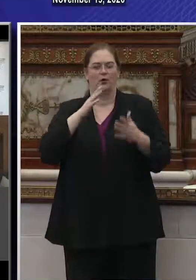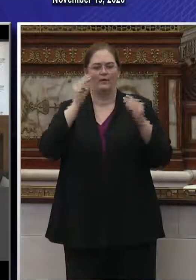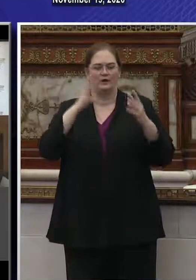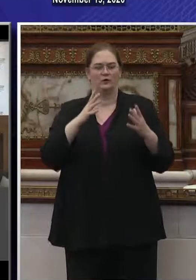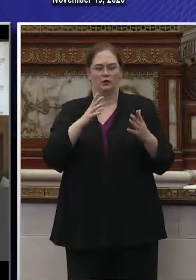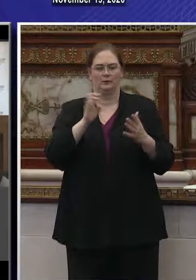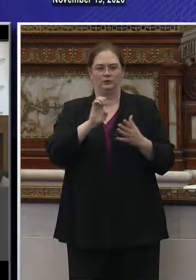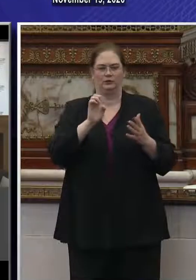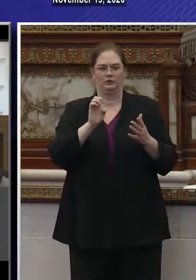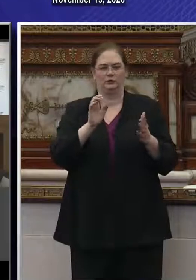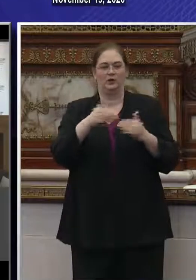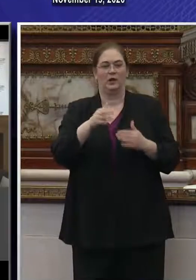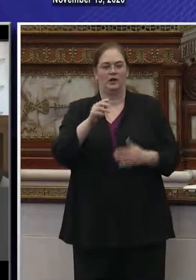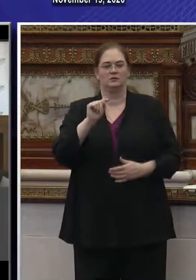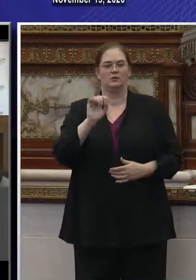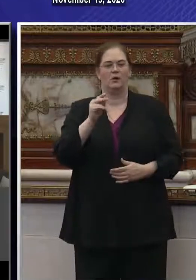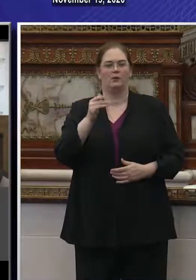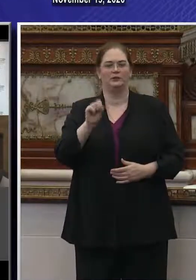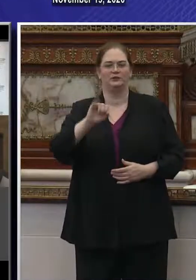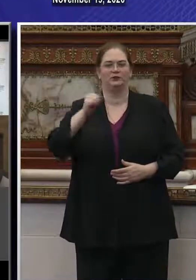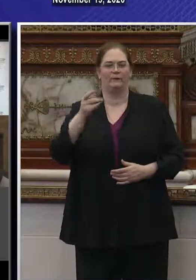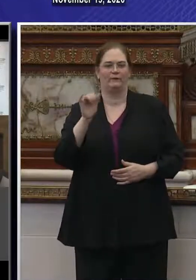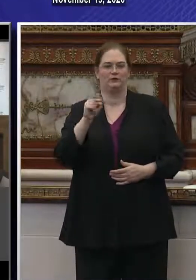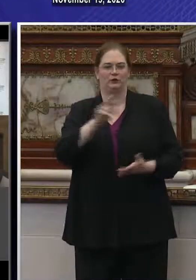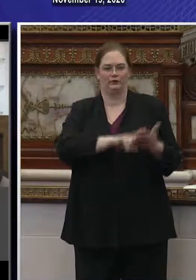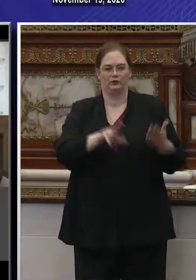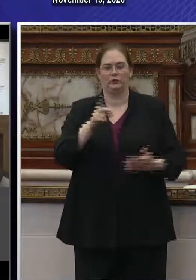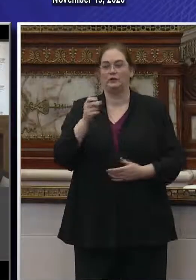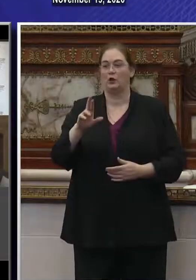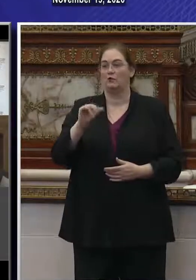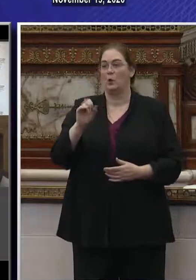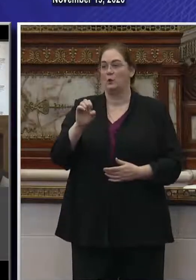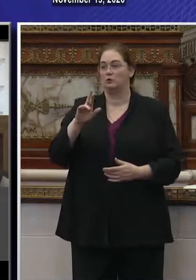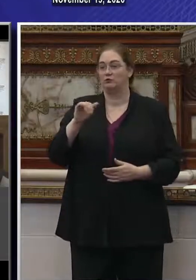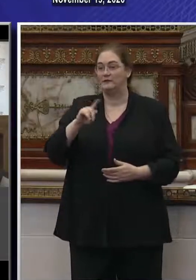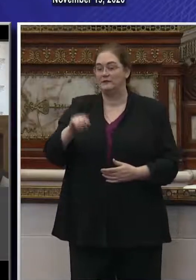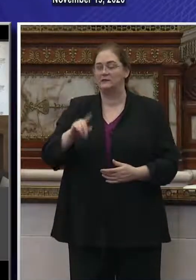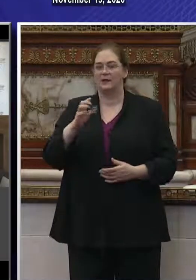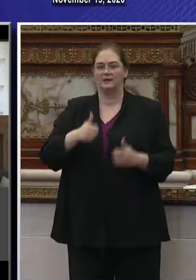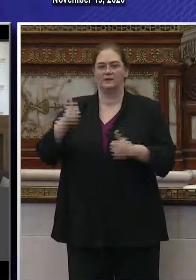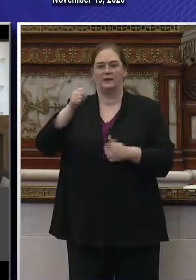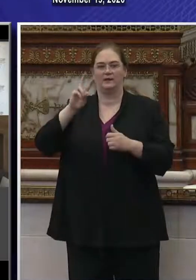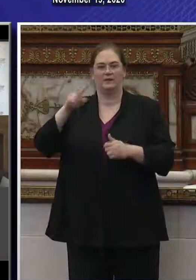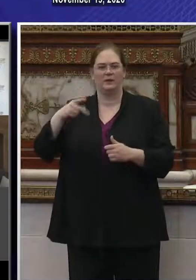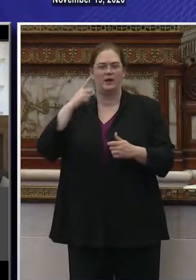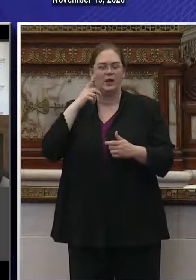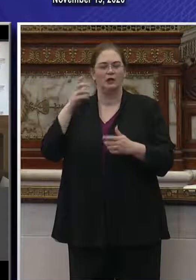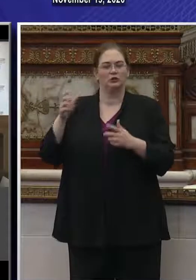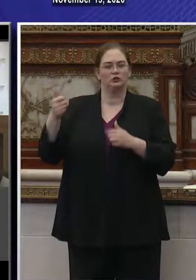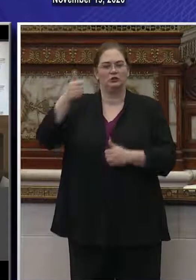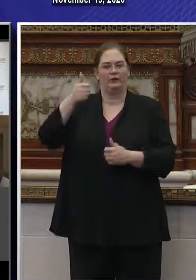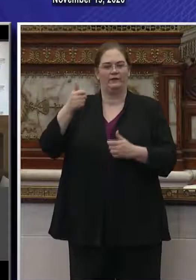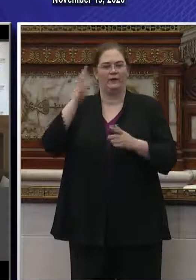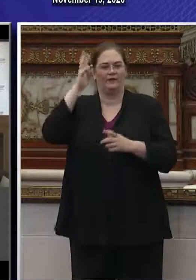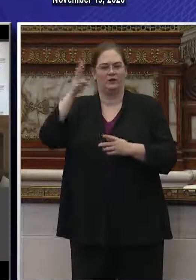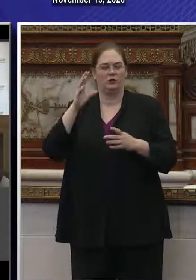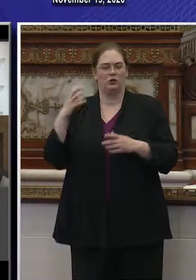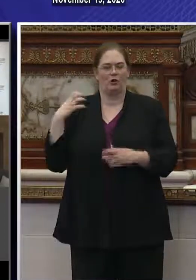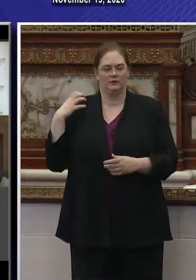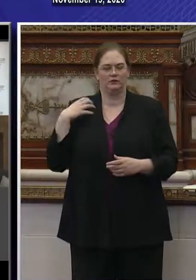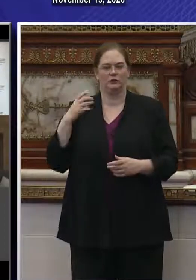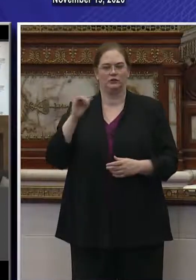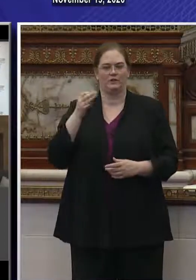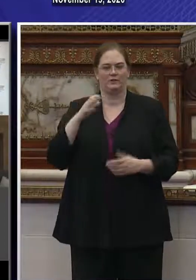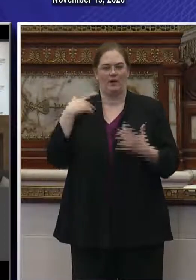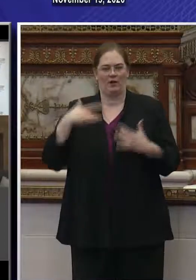Medicine, Thomas Jefferson University. Dr. Rose Ritz, Executive VP and Chief Innovation Officer at Jefferson